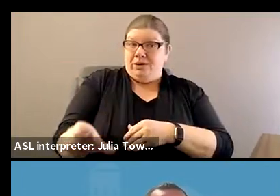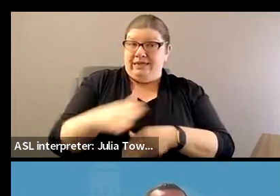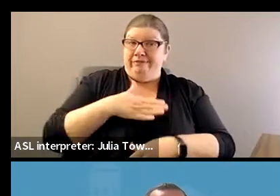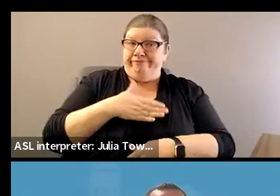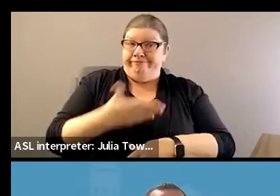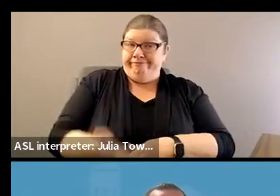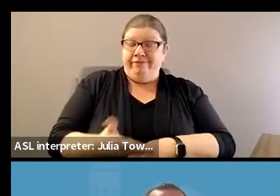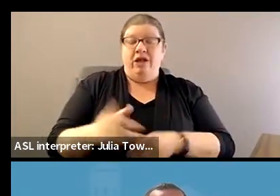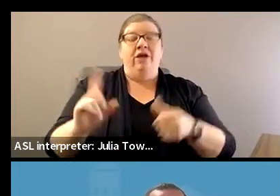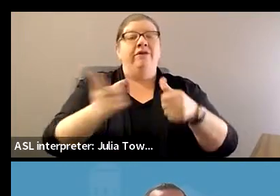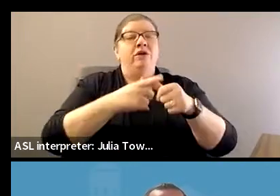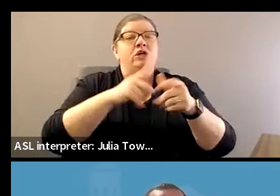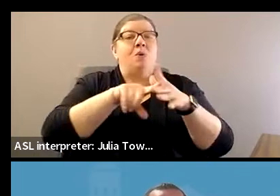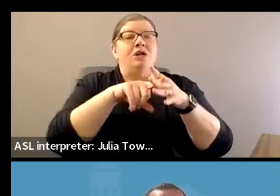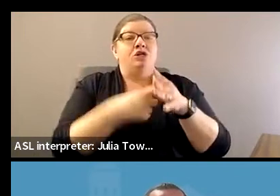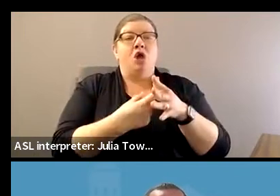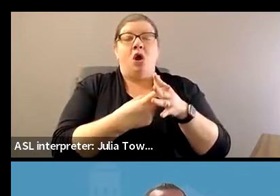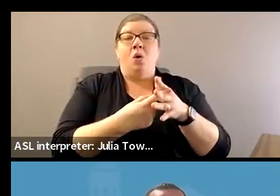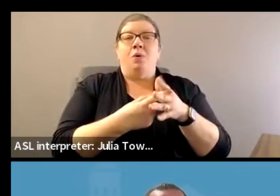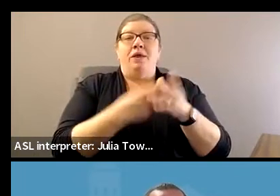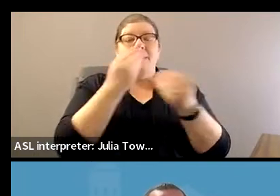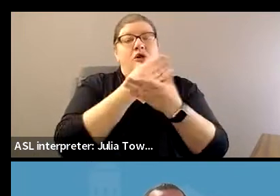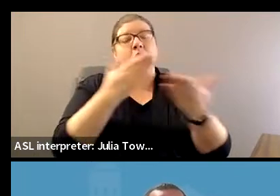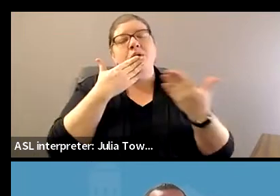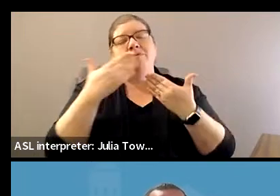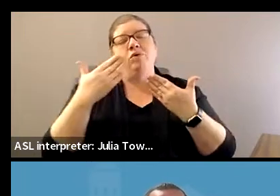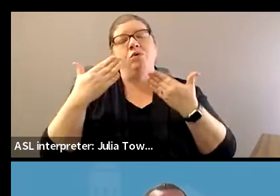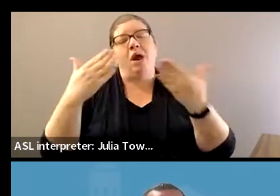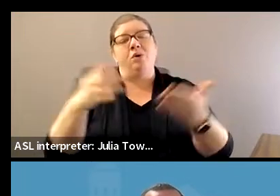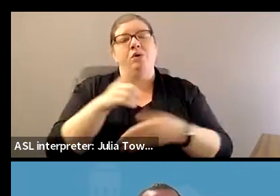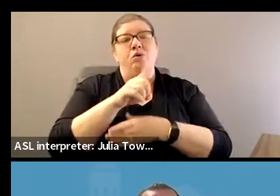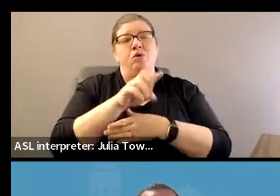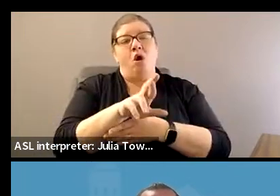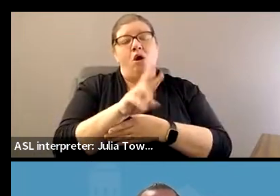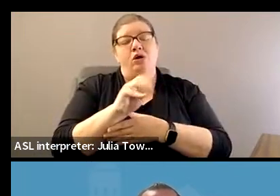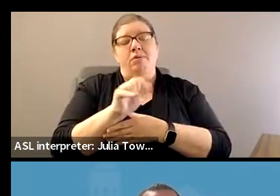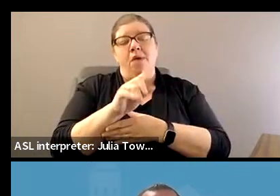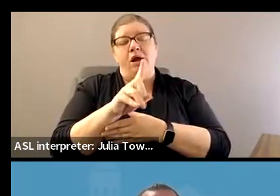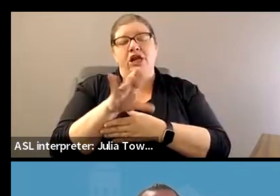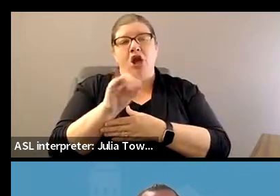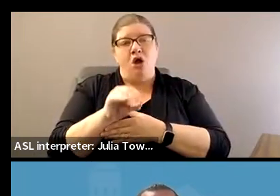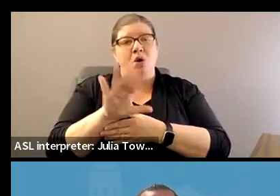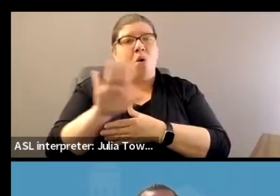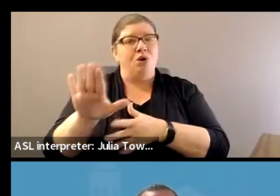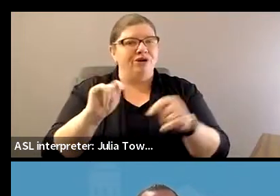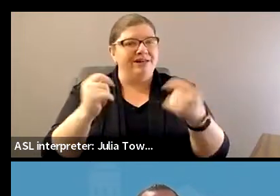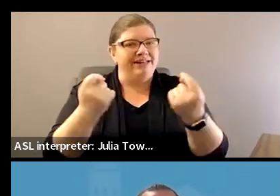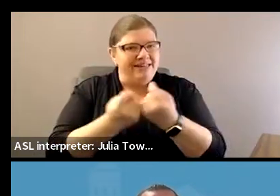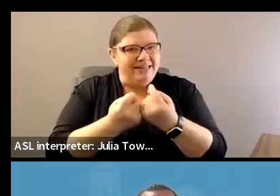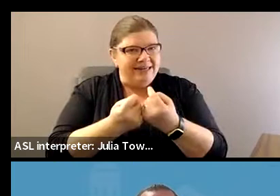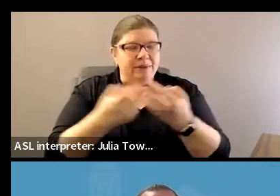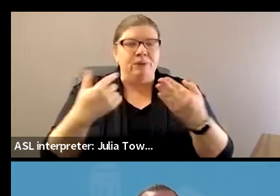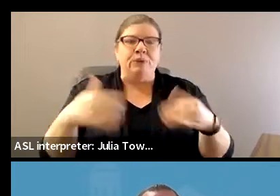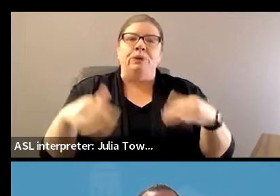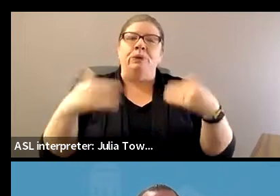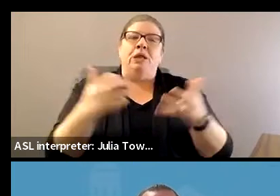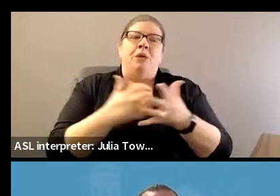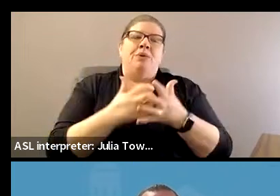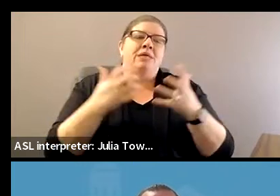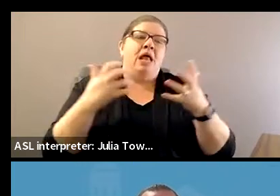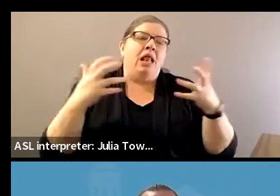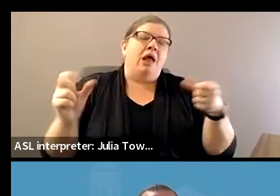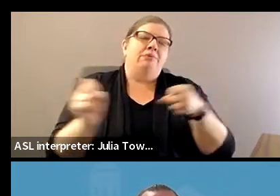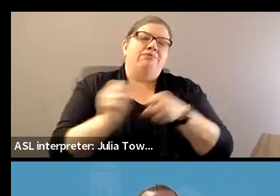all, I want to start with a note of gratitude to Dr. Maldonado and her team. I know there was a lot of